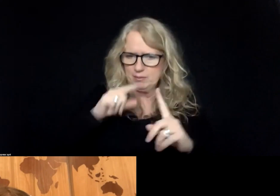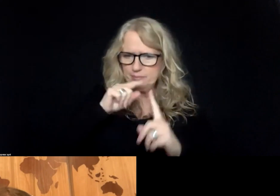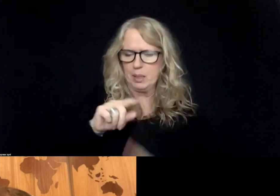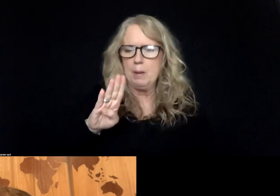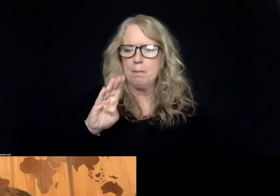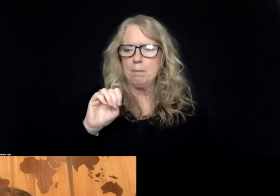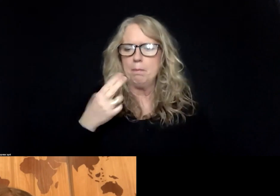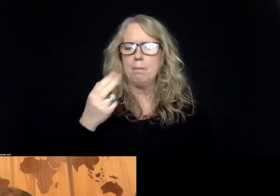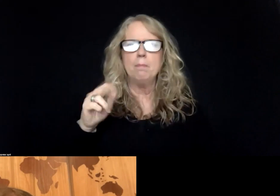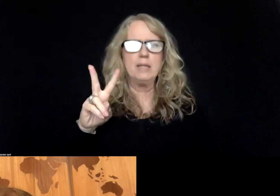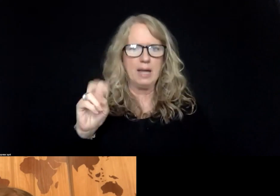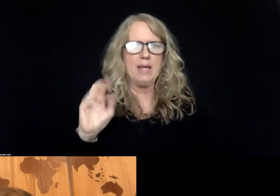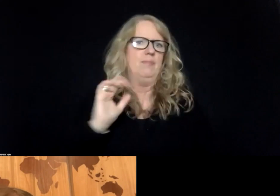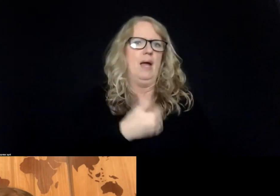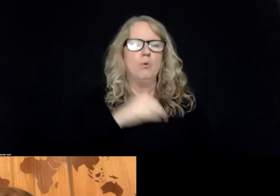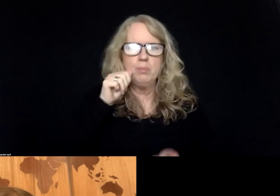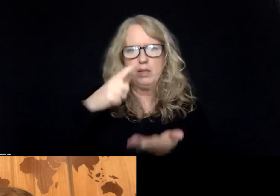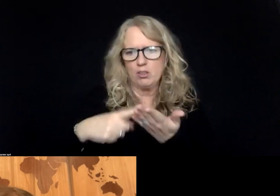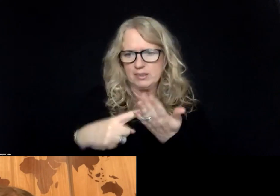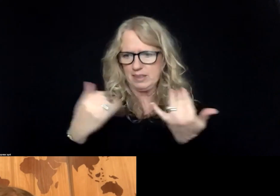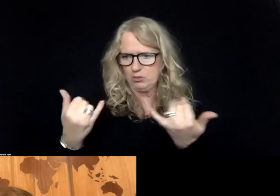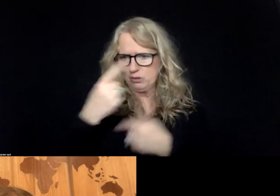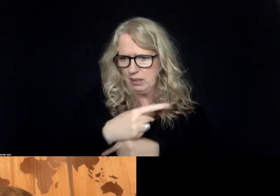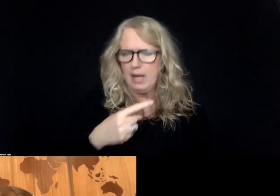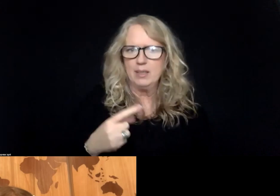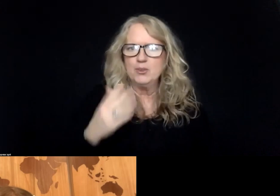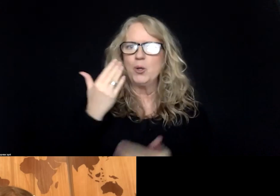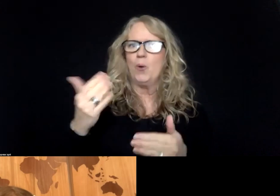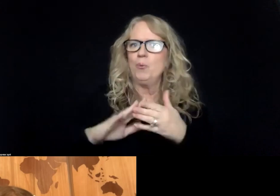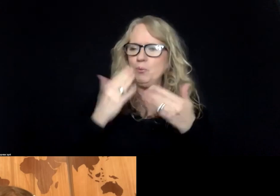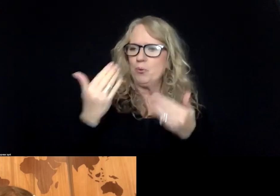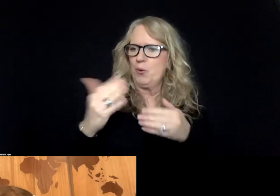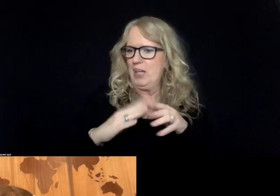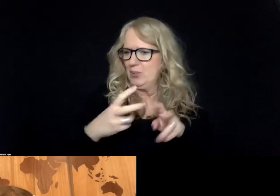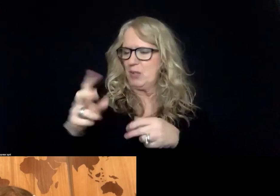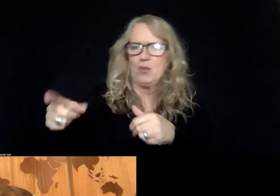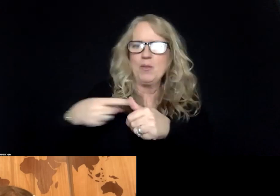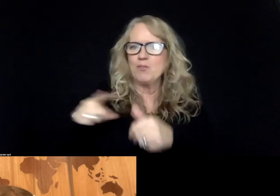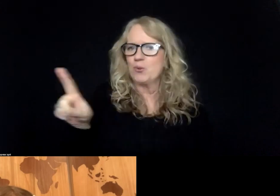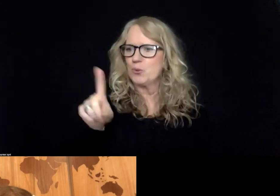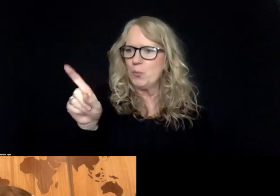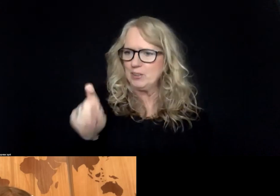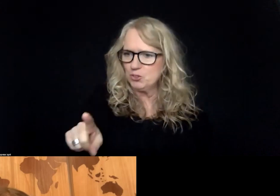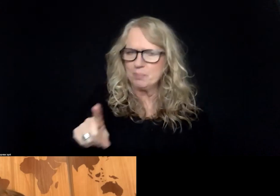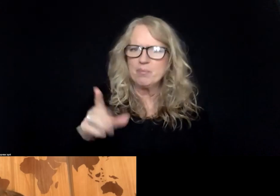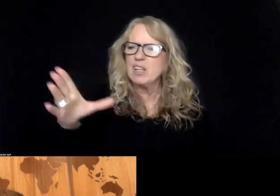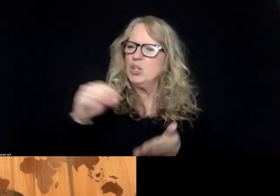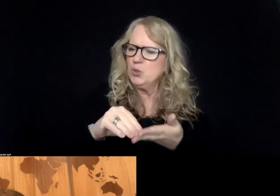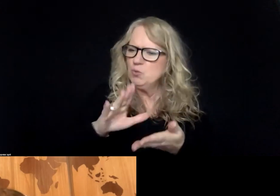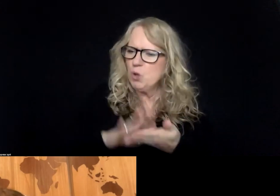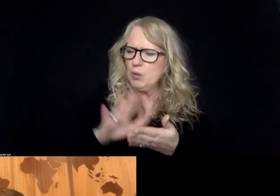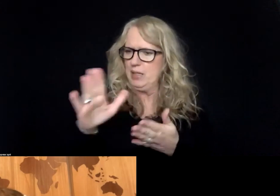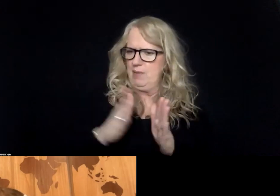be the feature of our fireside chat today. So let's transition into the first question here. You noted early on in the